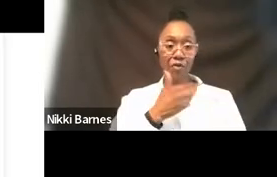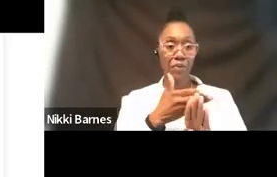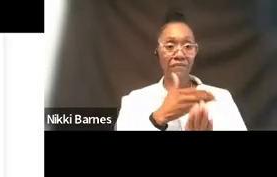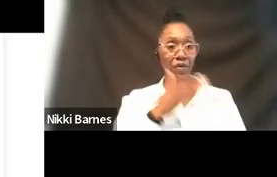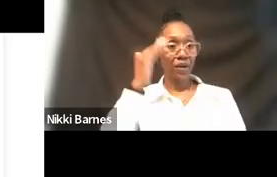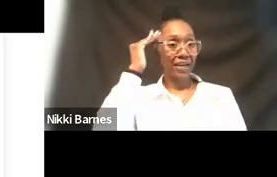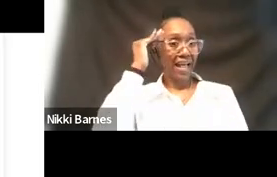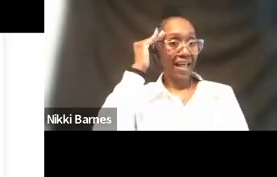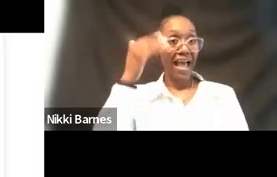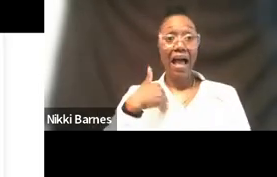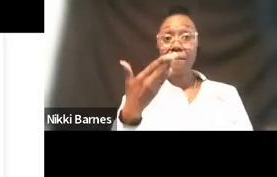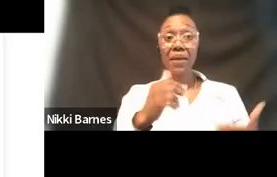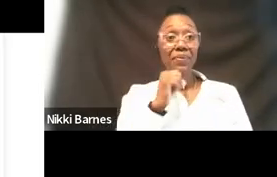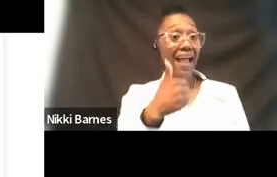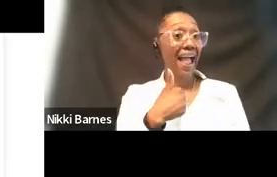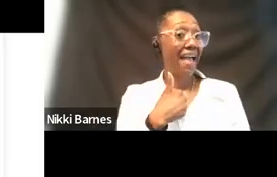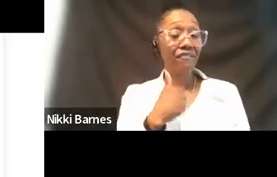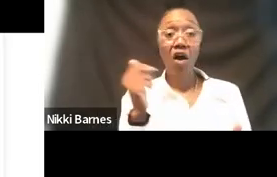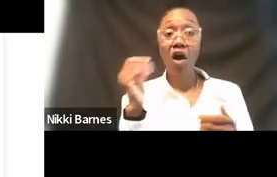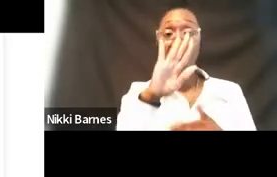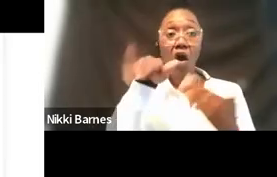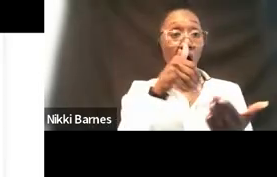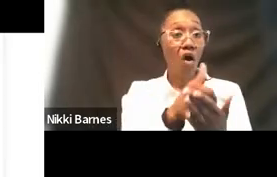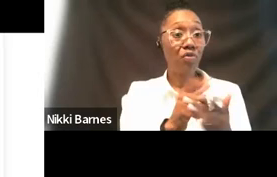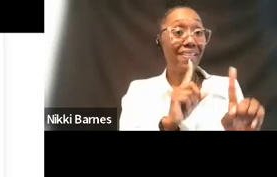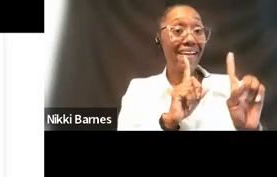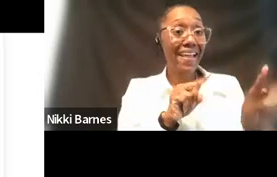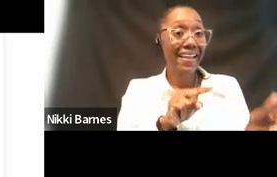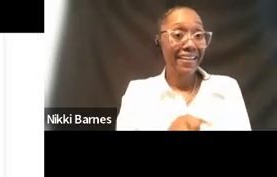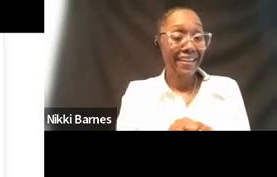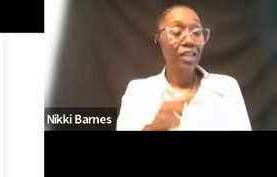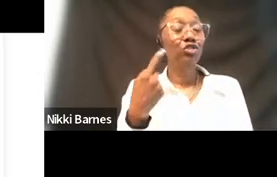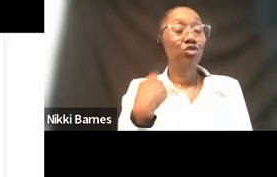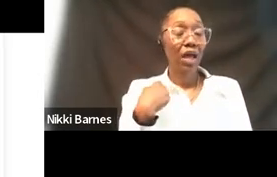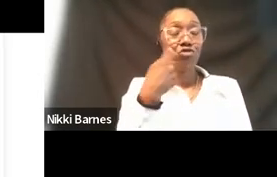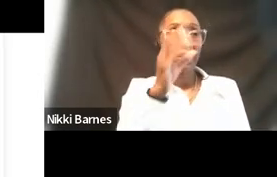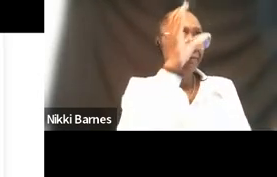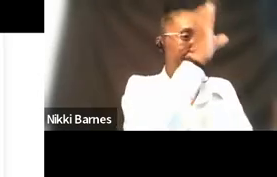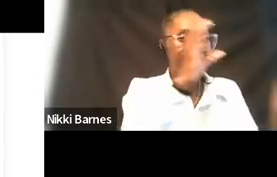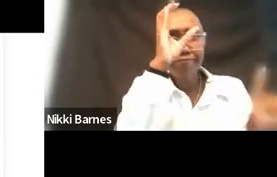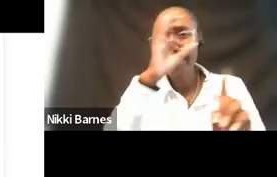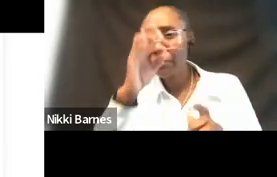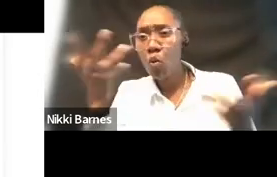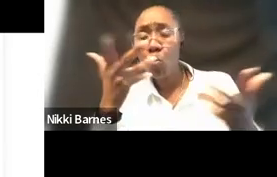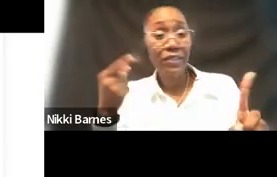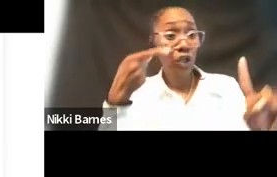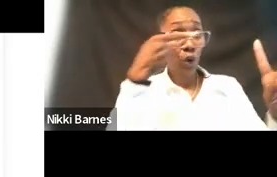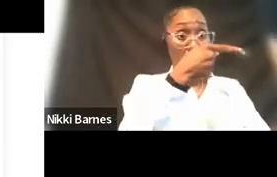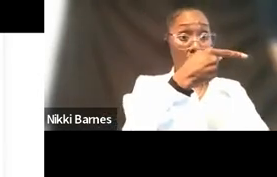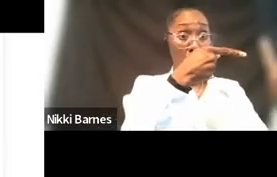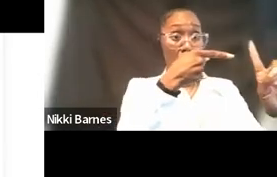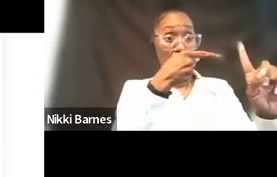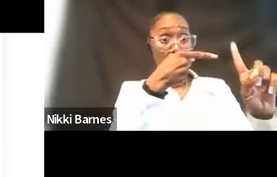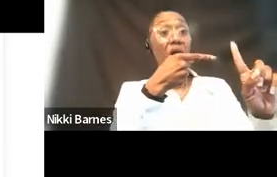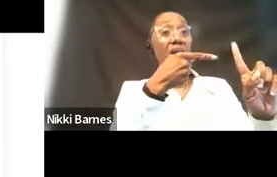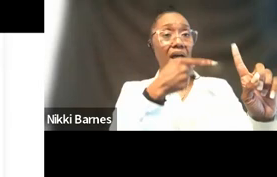might not have all the answers. So maybe it's become necessary for me to seek other ones out. Because the goal at the end of the day is service to those who